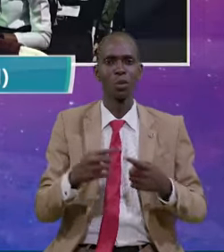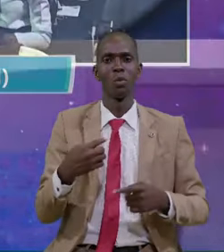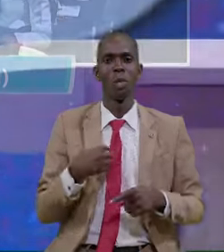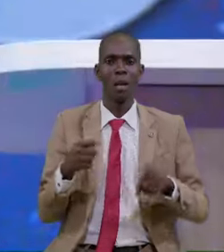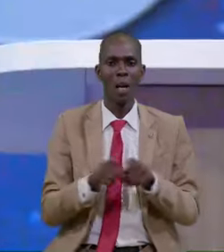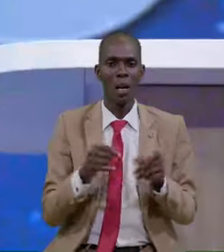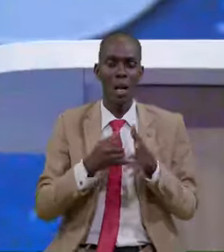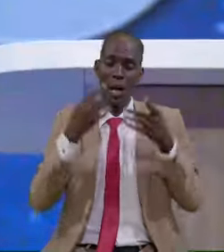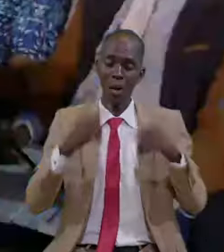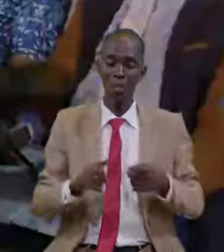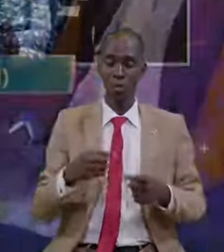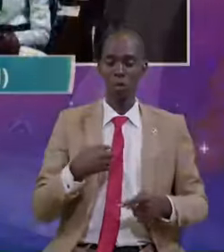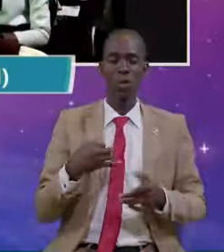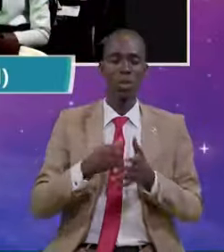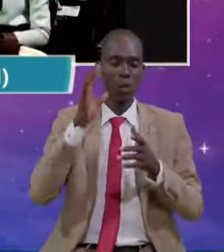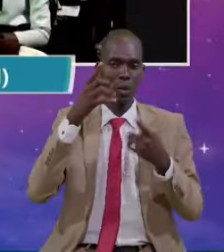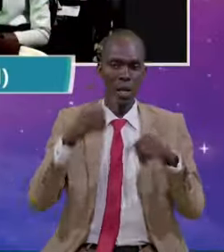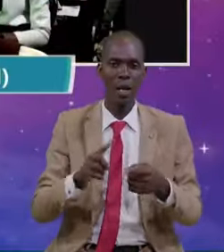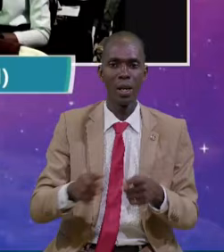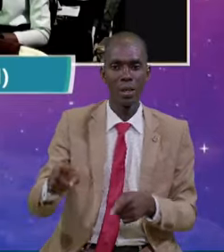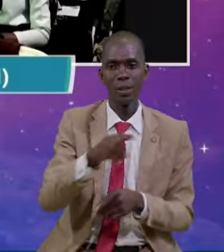me, it will happen to you.